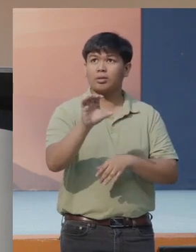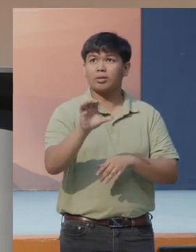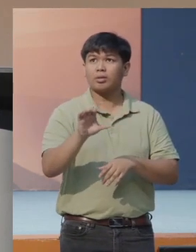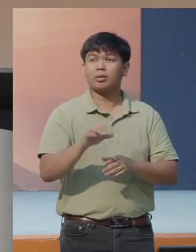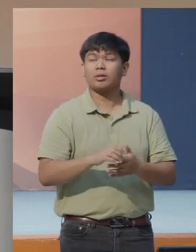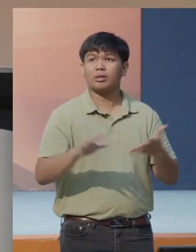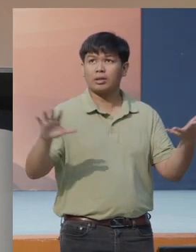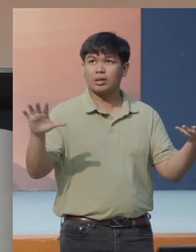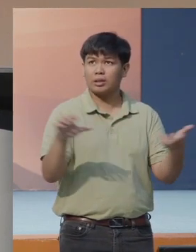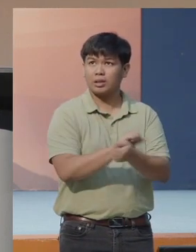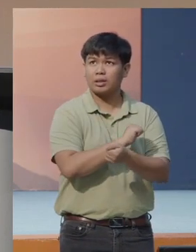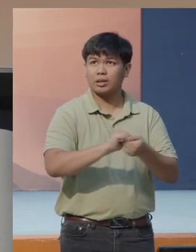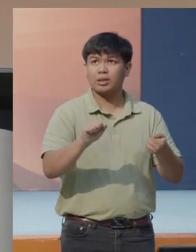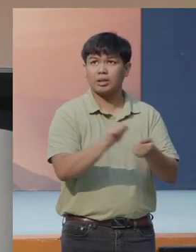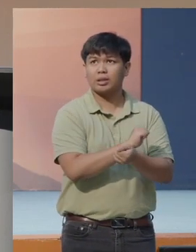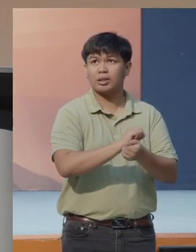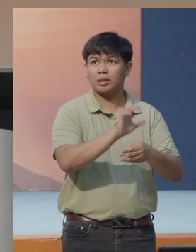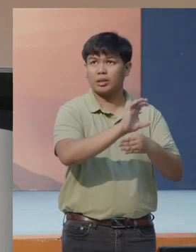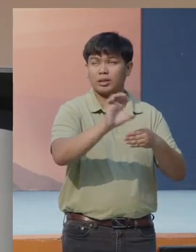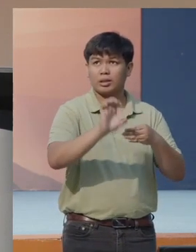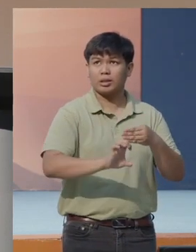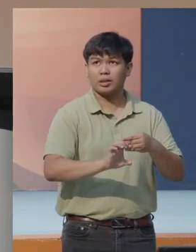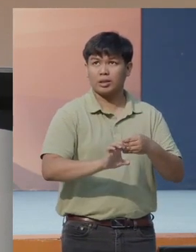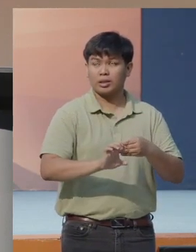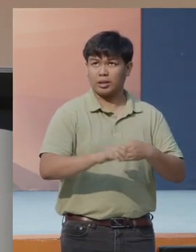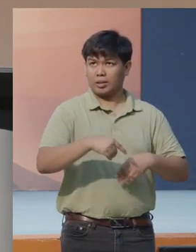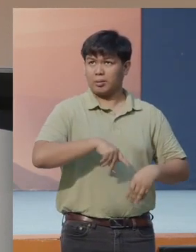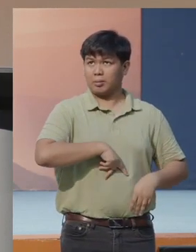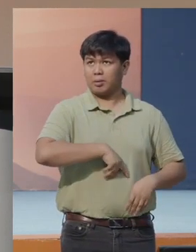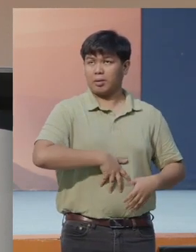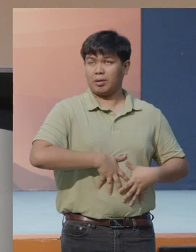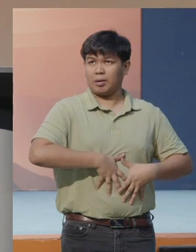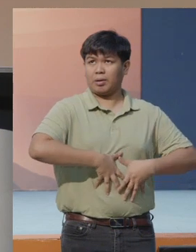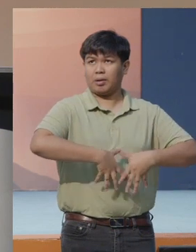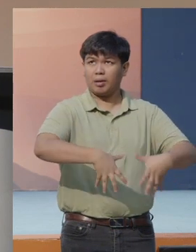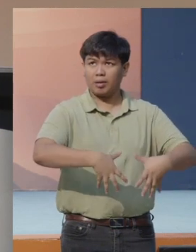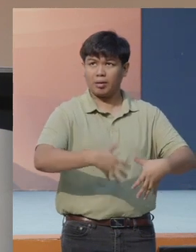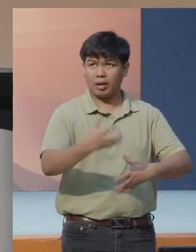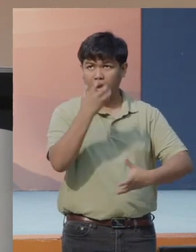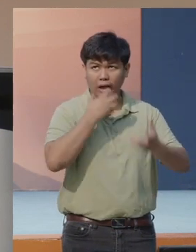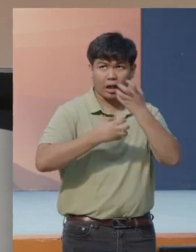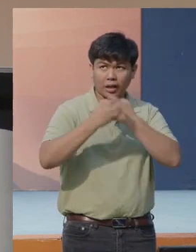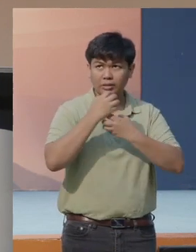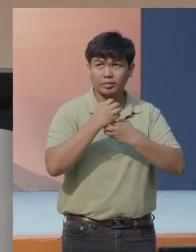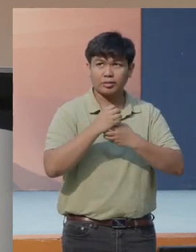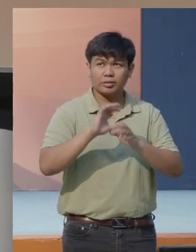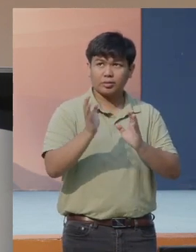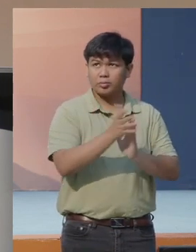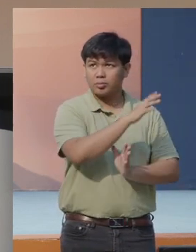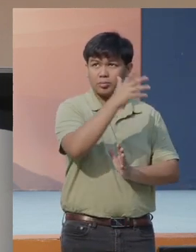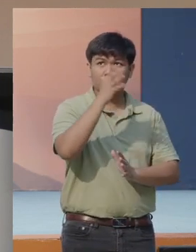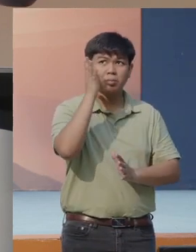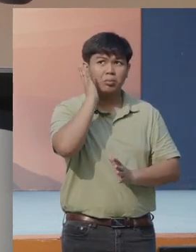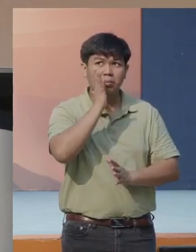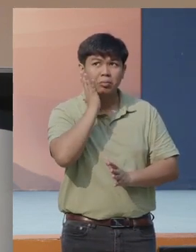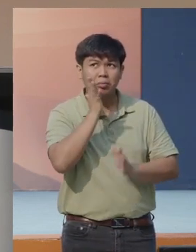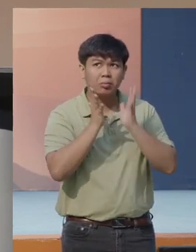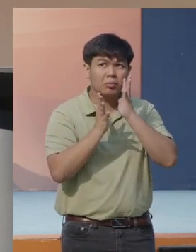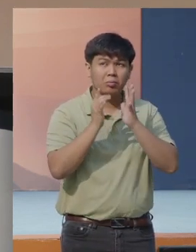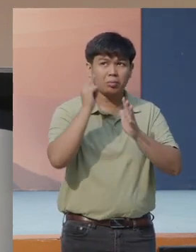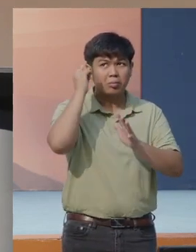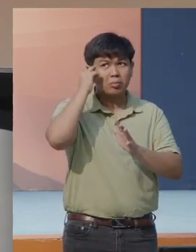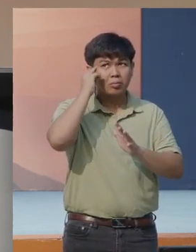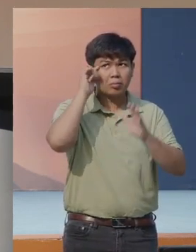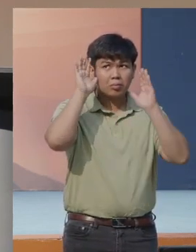Their end is destruction, their God is their belly, and their glory in their shame, with minds set